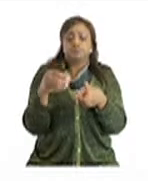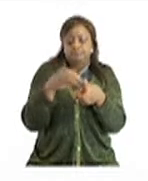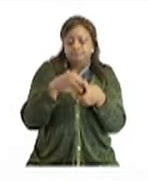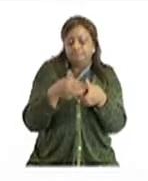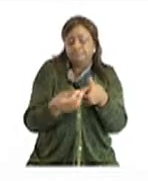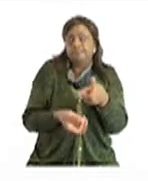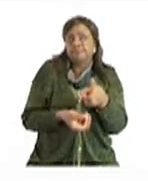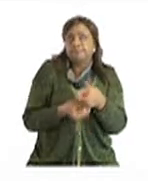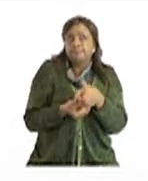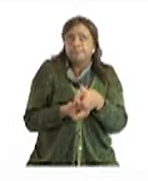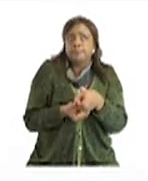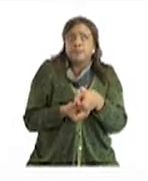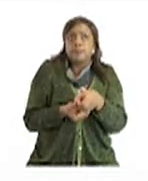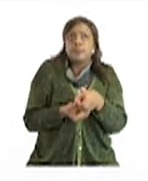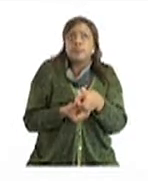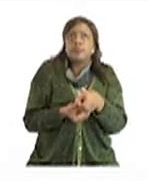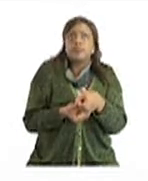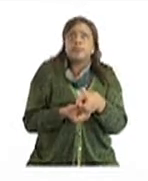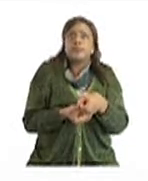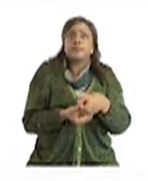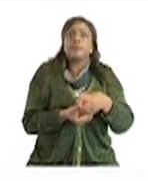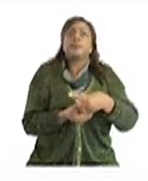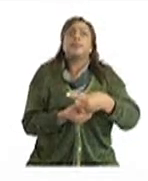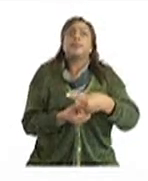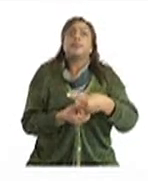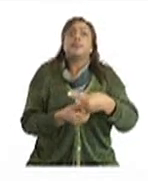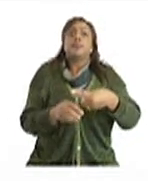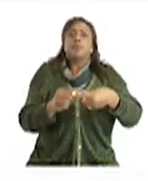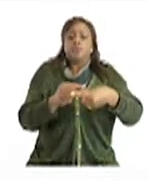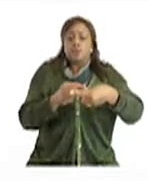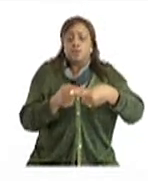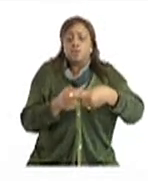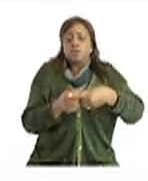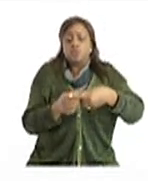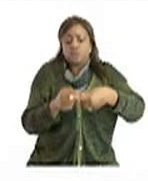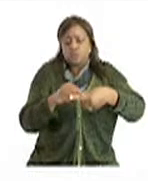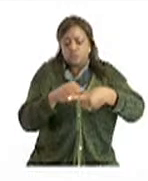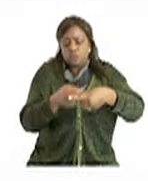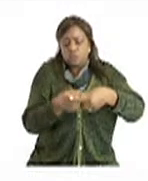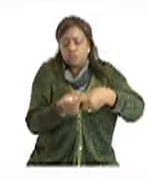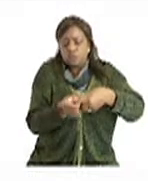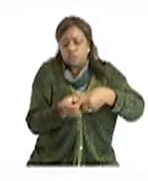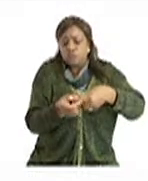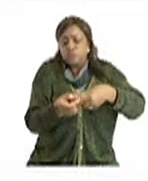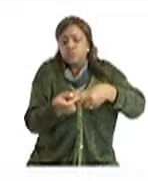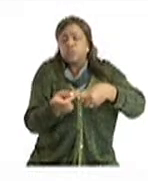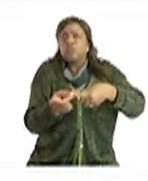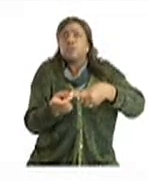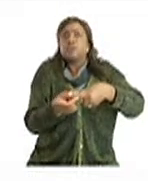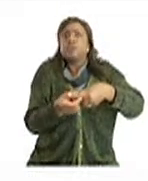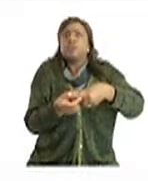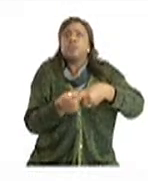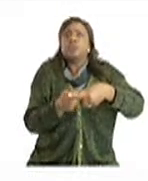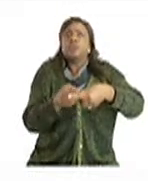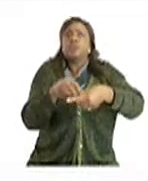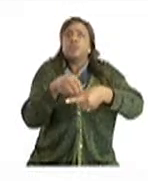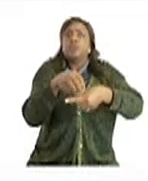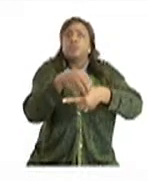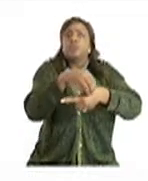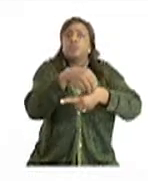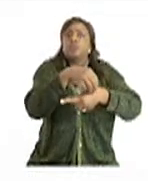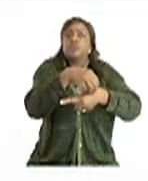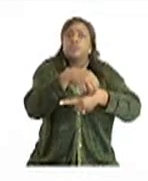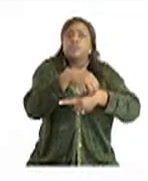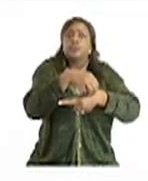have the testis, and from the testis there is a tube connecting there called the vas deferens, and from the